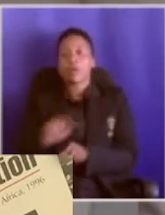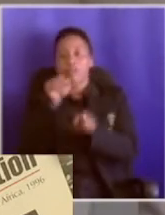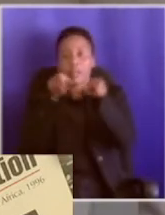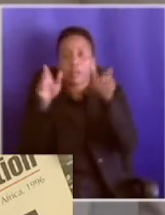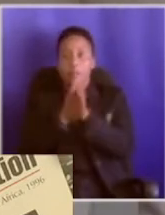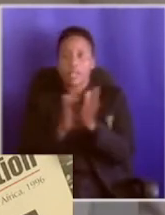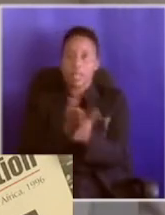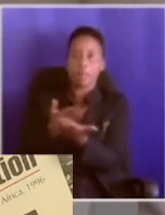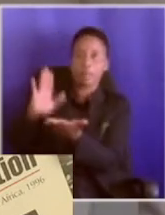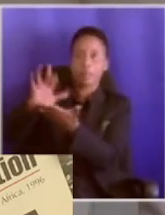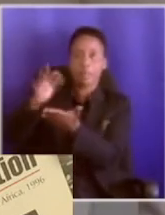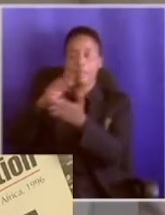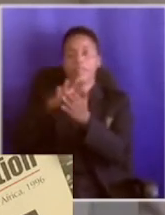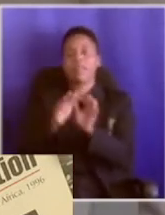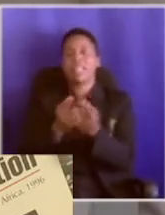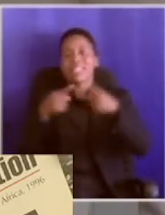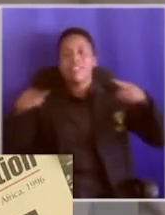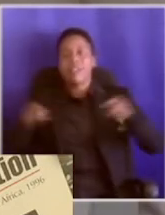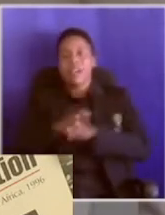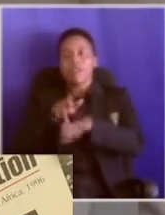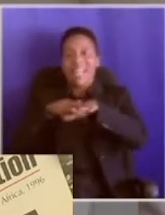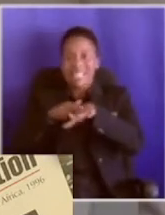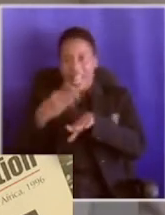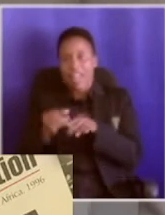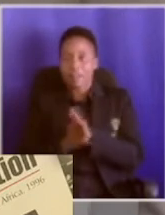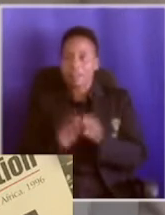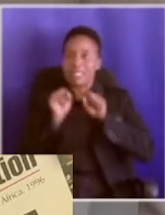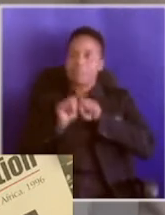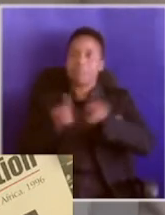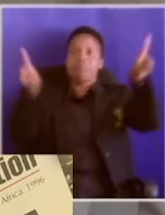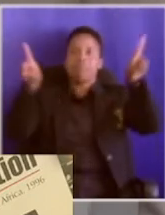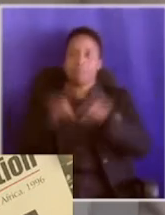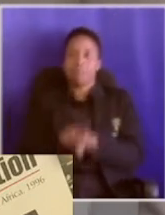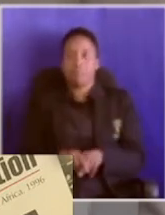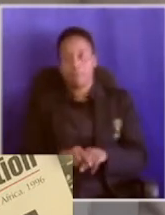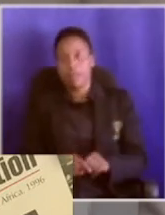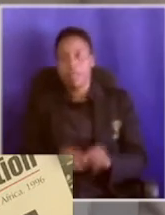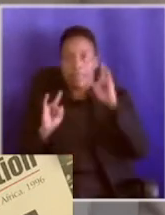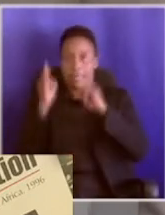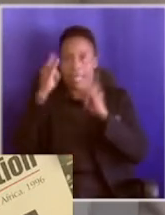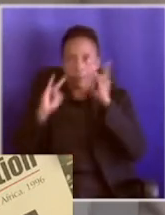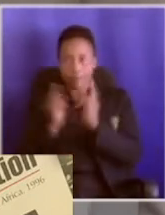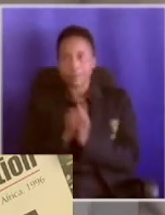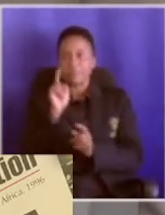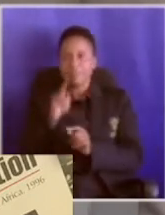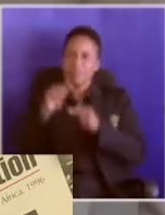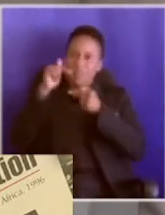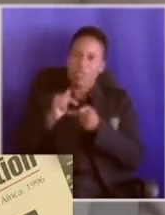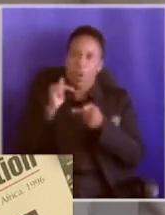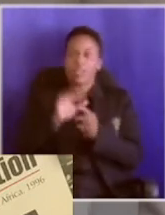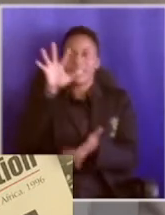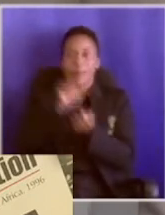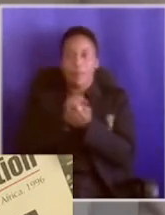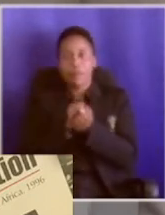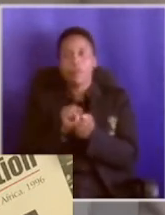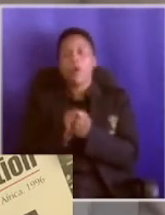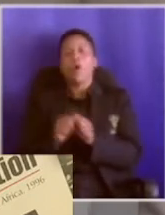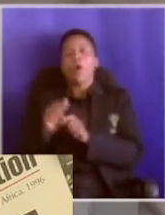Africans of various races. Chair, this was a short summary of the historical legacy that we inherited